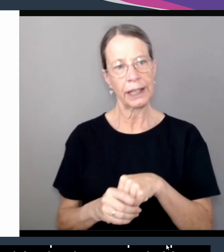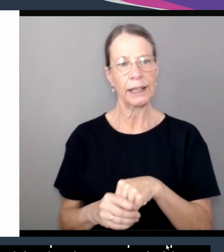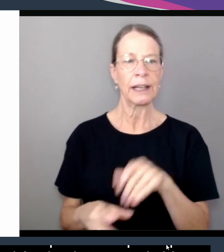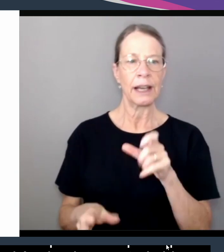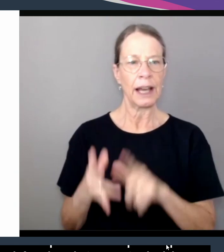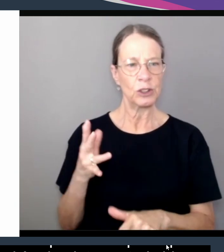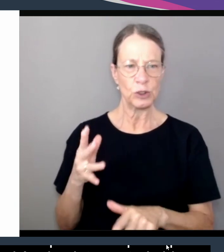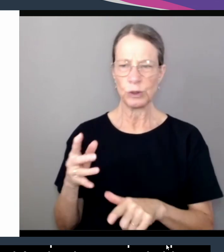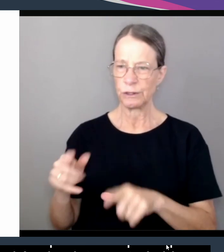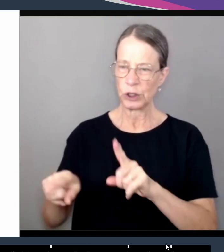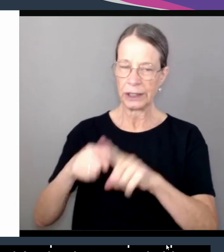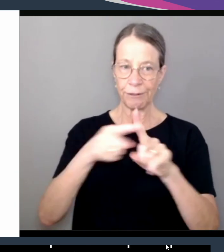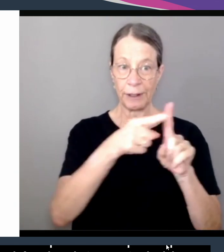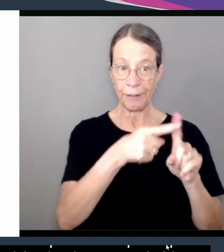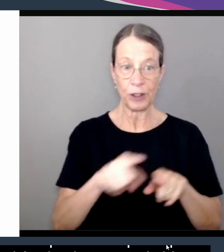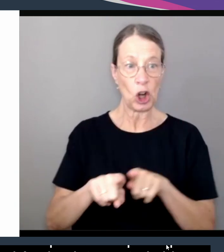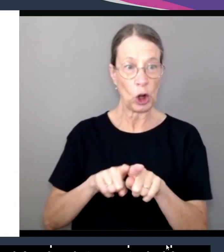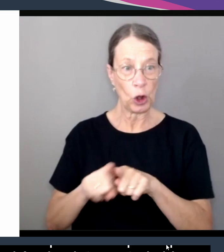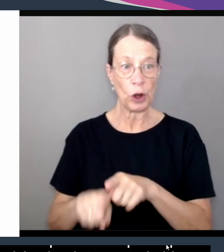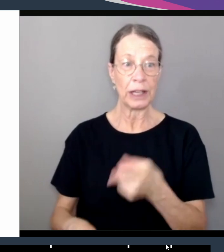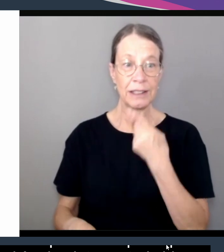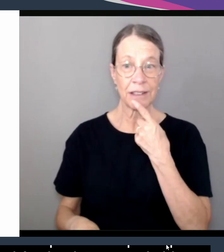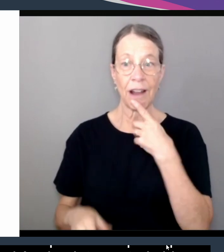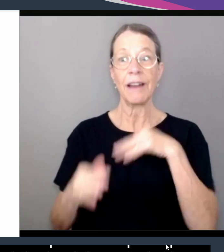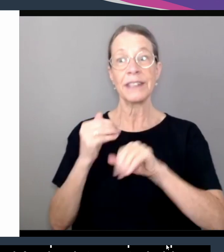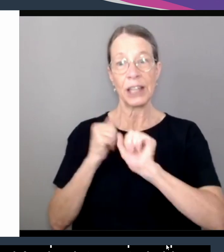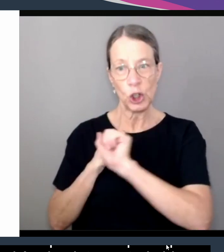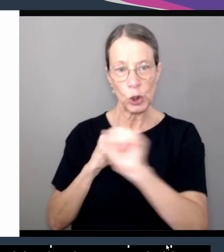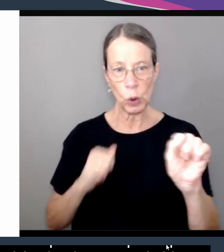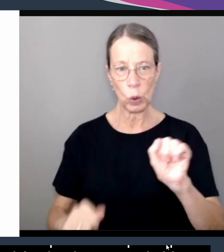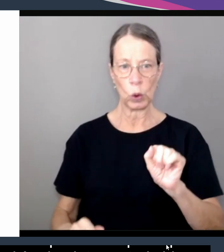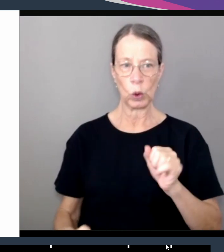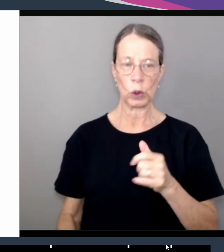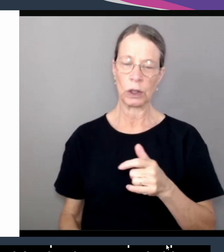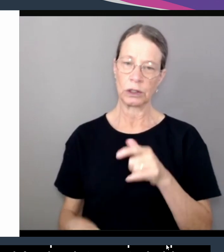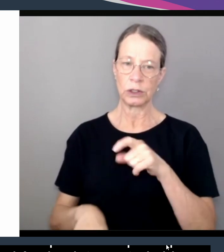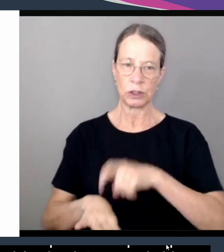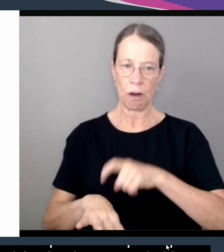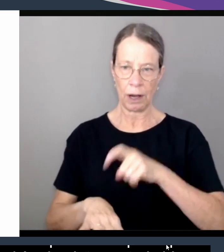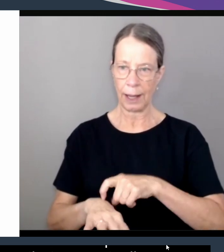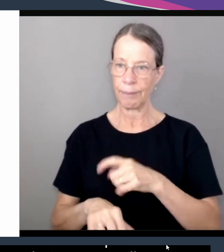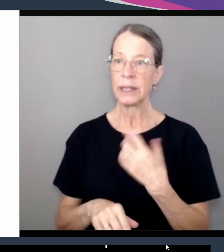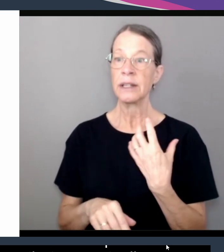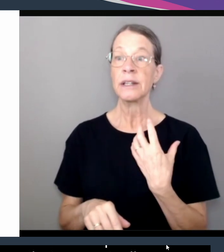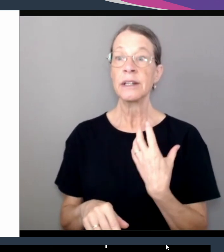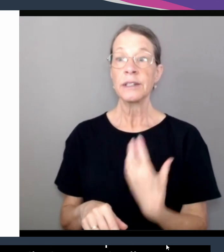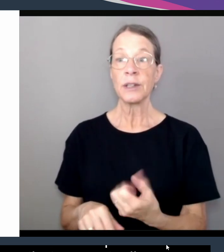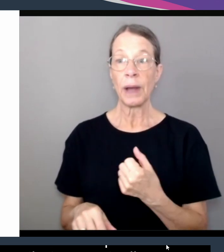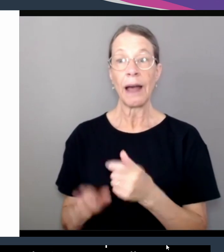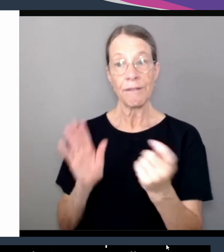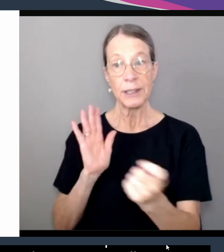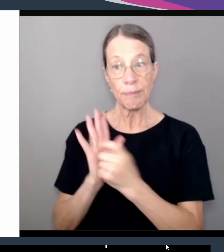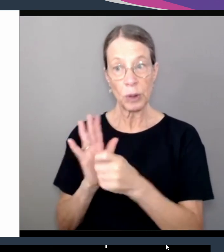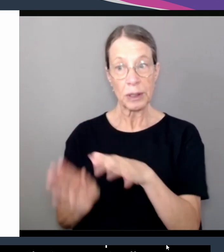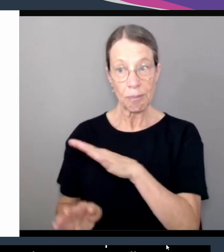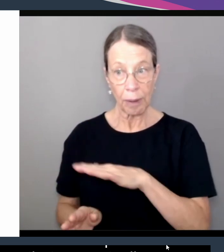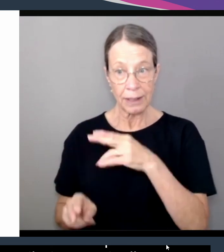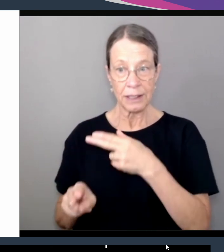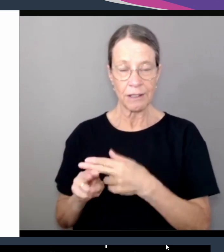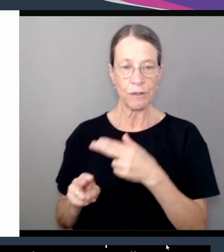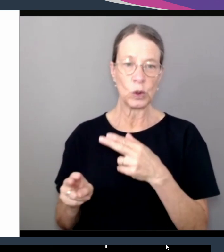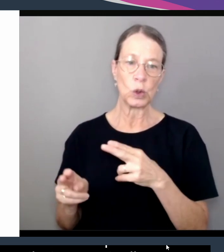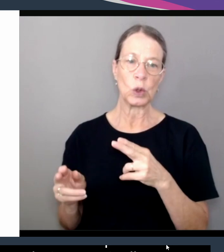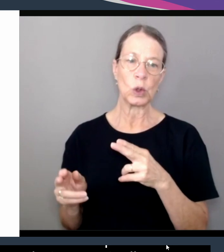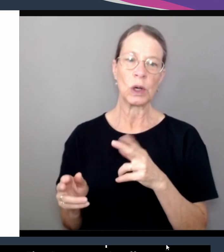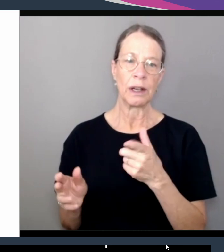Importantly, like I mentioned, the sponsored places are available for NDRP co-designers. And more information is going to be available in the